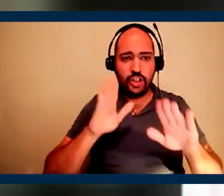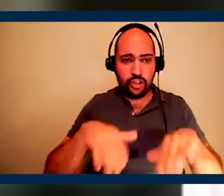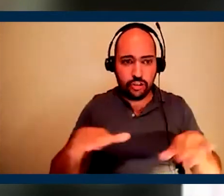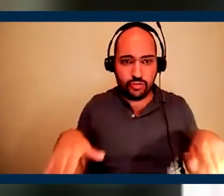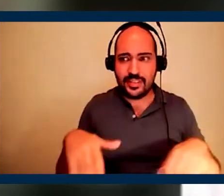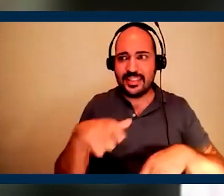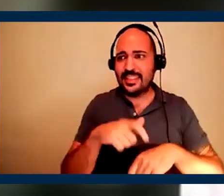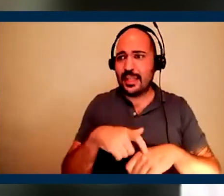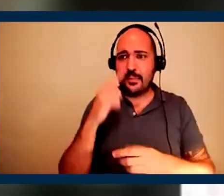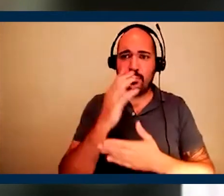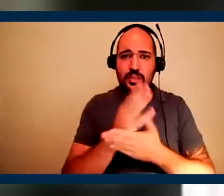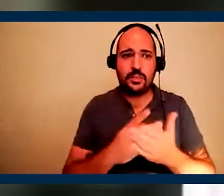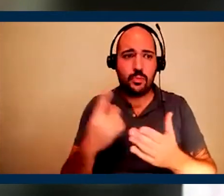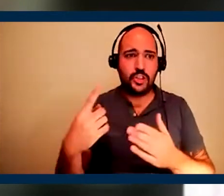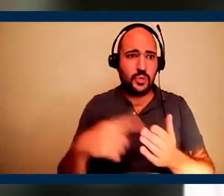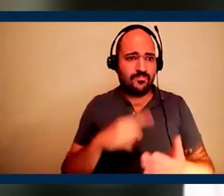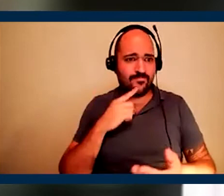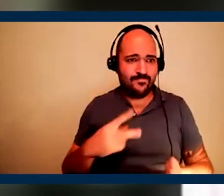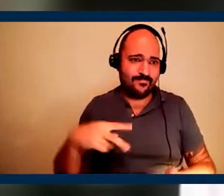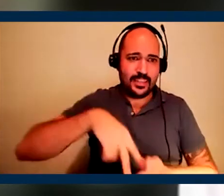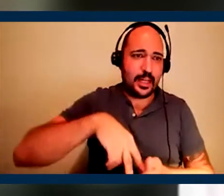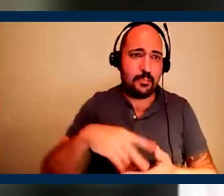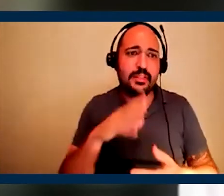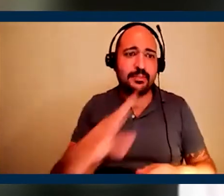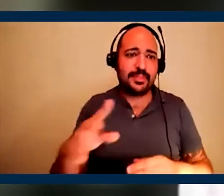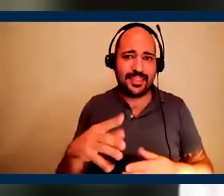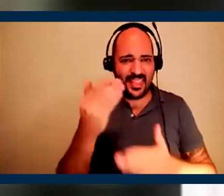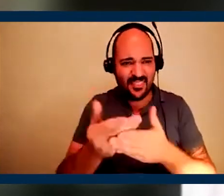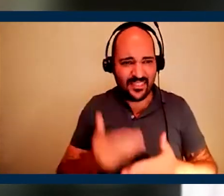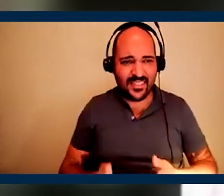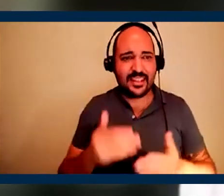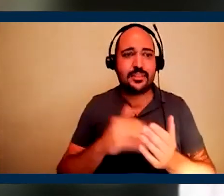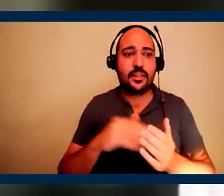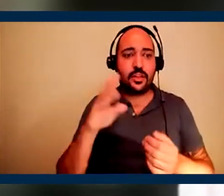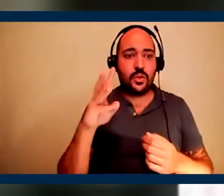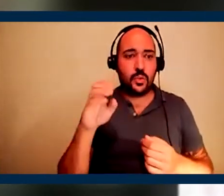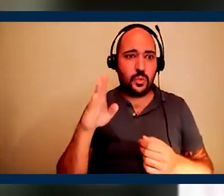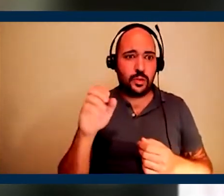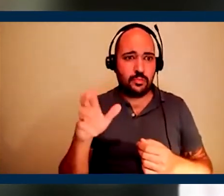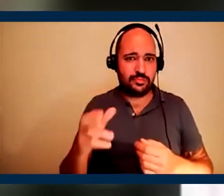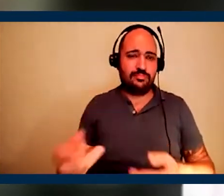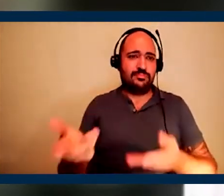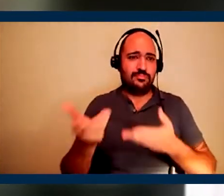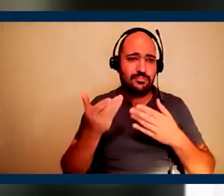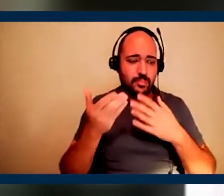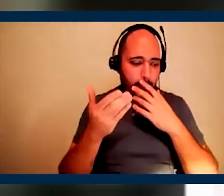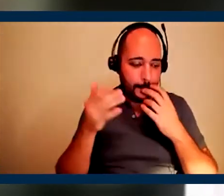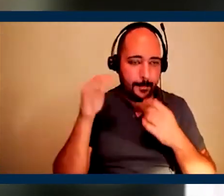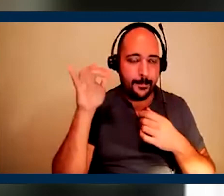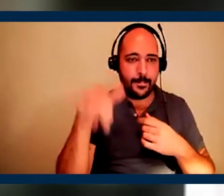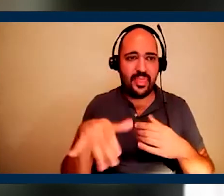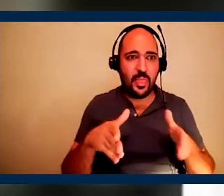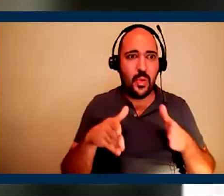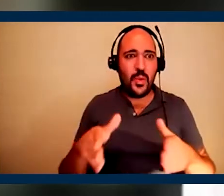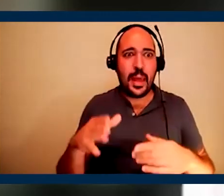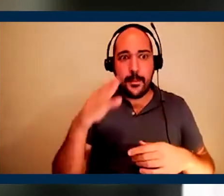It's time for somebody to stand up and really speak the facts. Dr. Weber brought it to our attention, the way